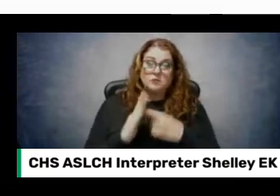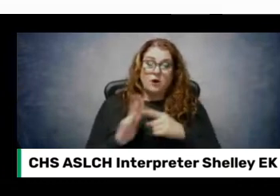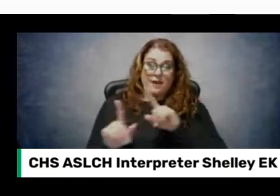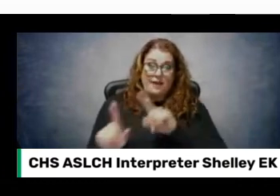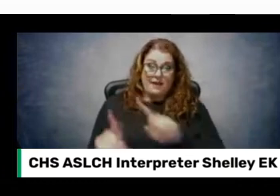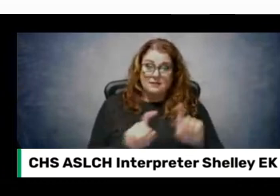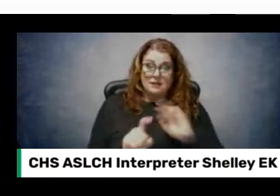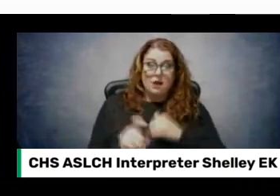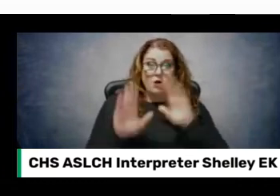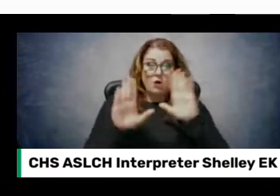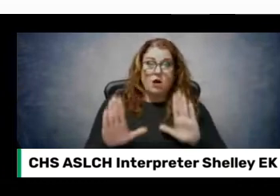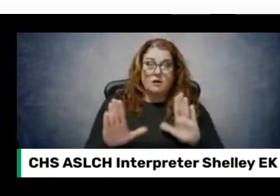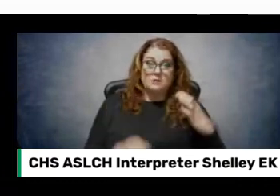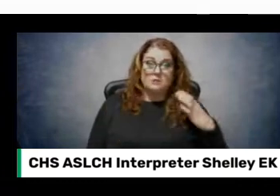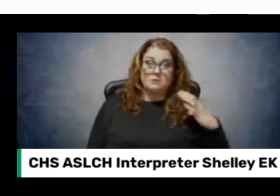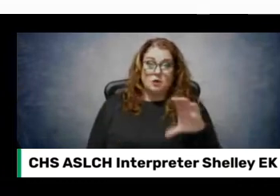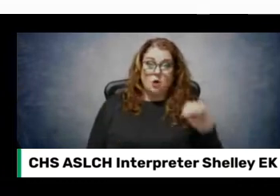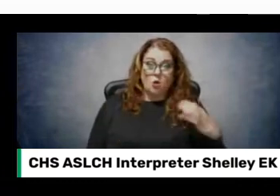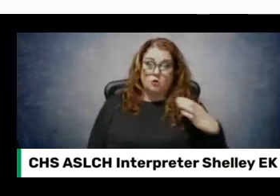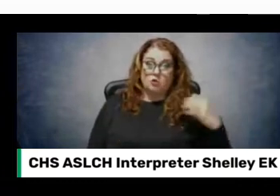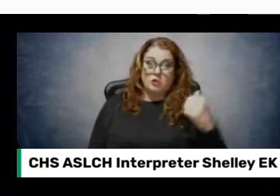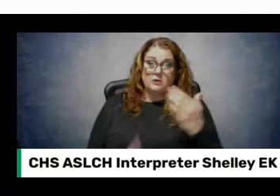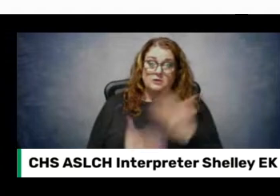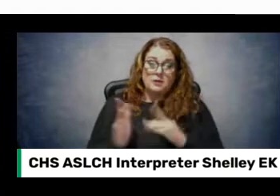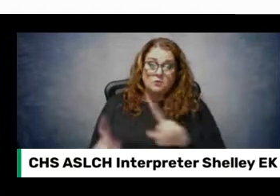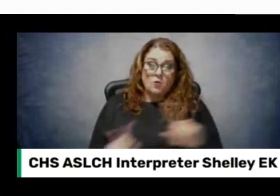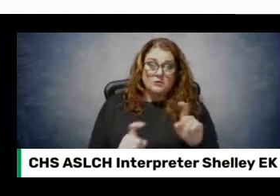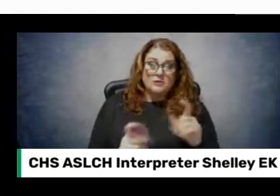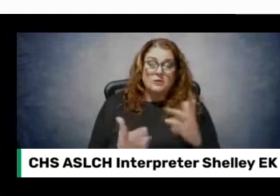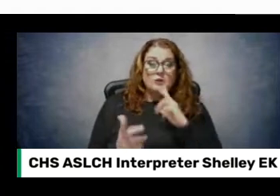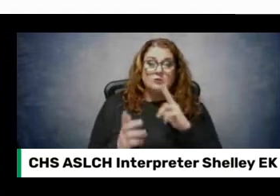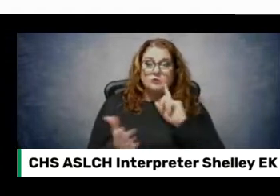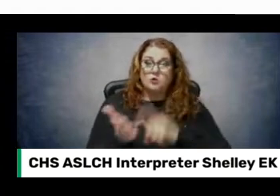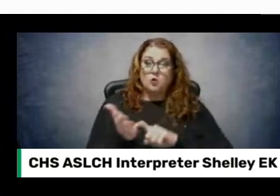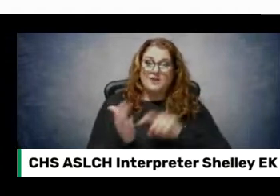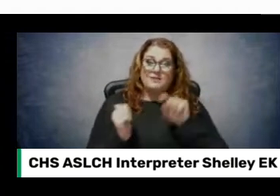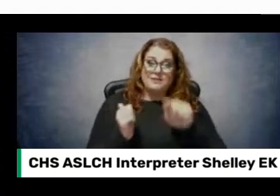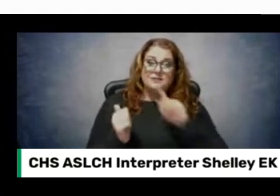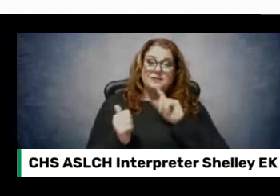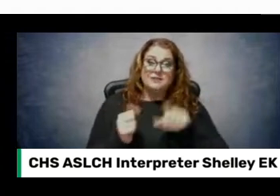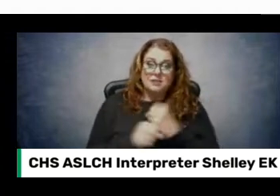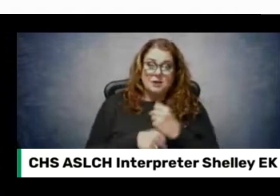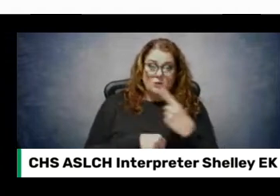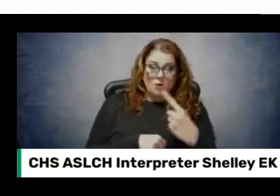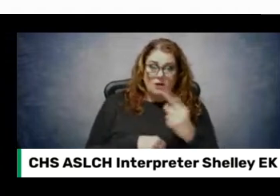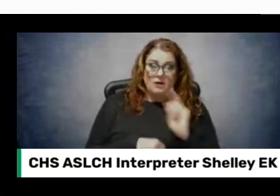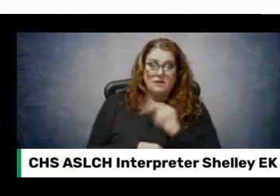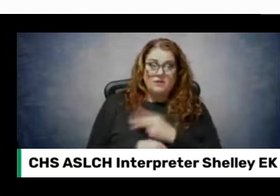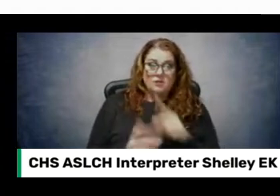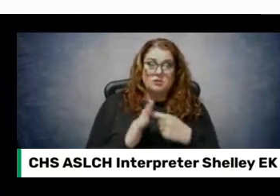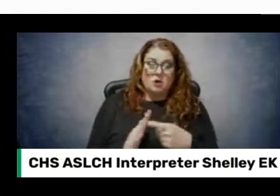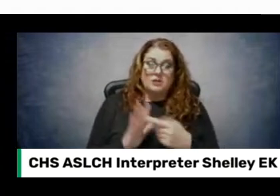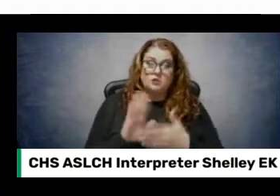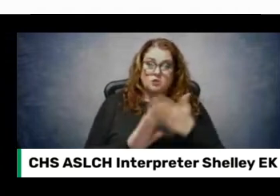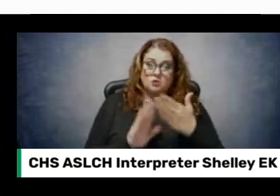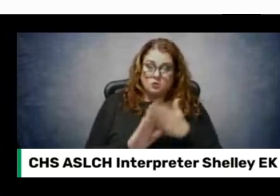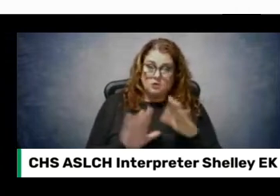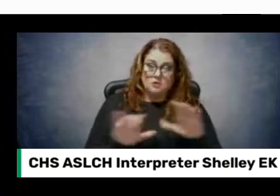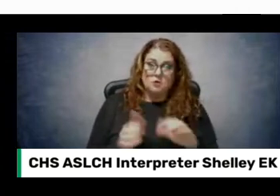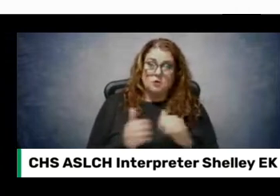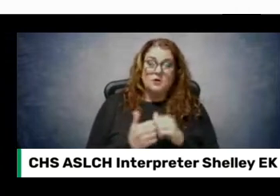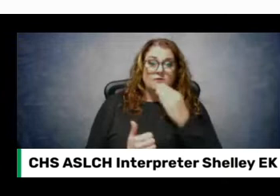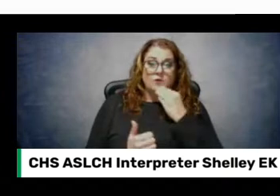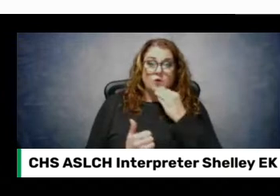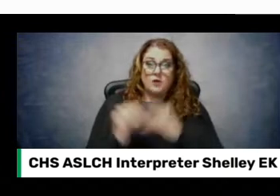asking our awesome co-chairs some questions, I want to flag that this is year one of us starting to execute this food